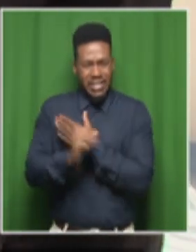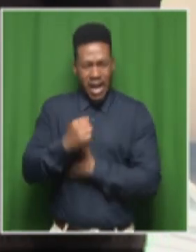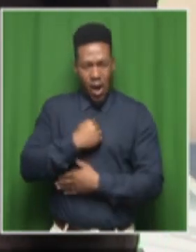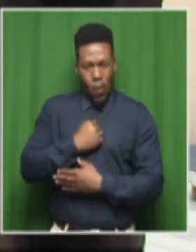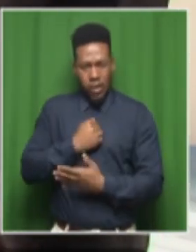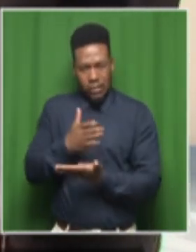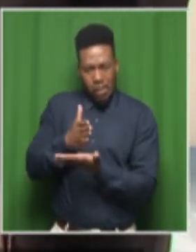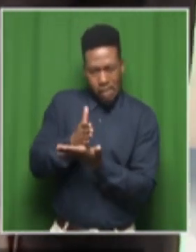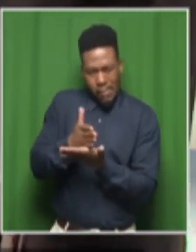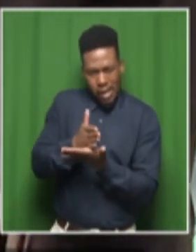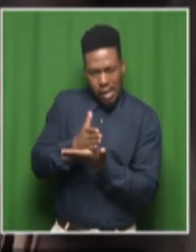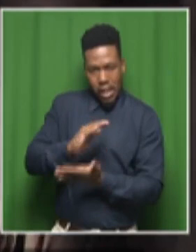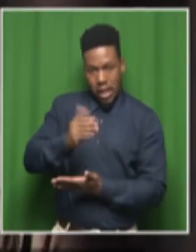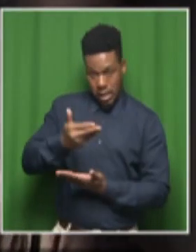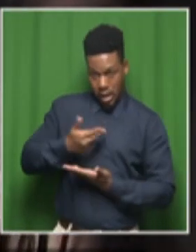rest of the continent